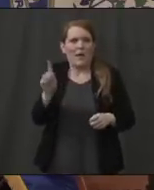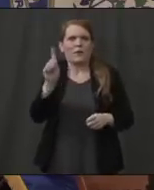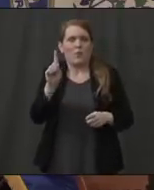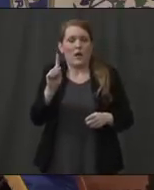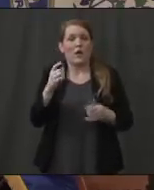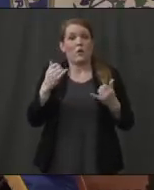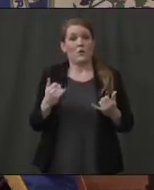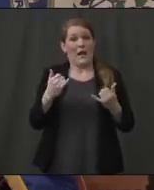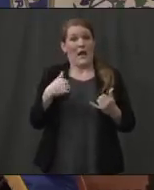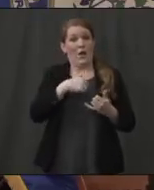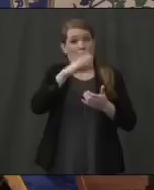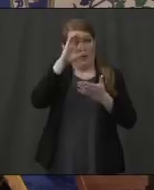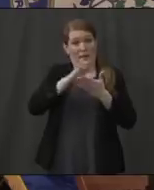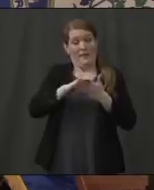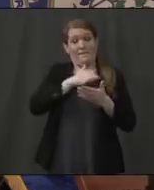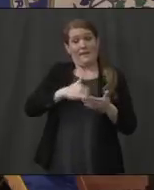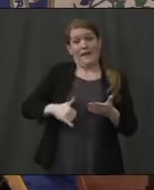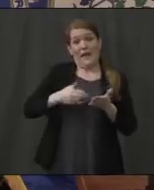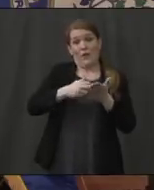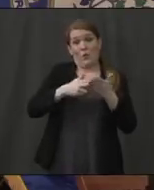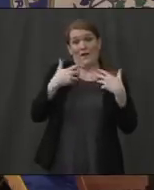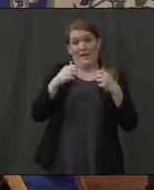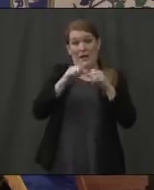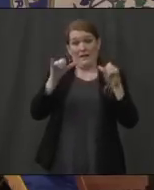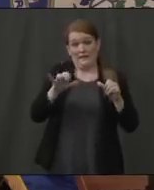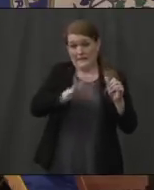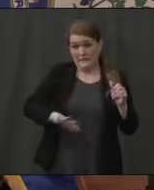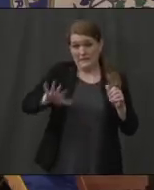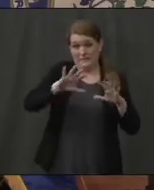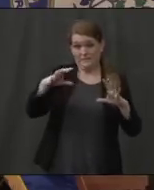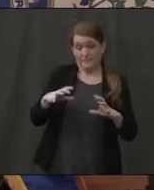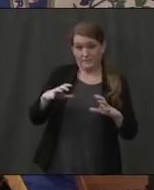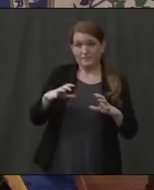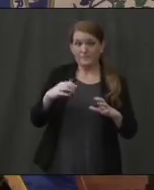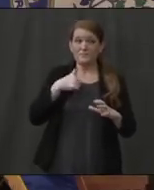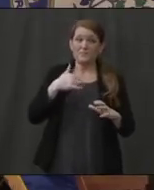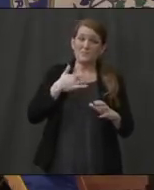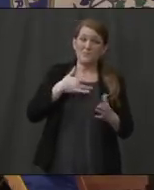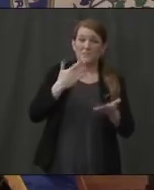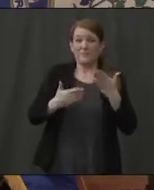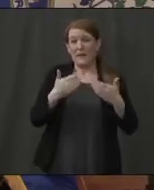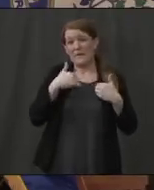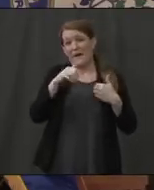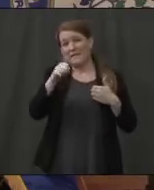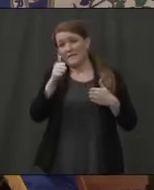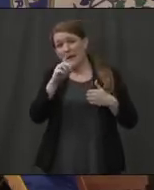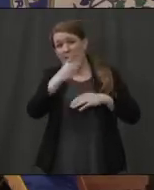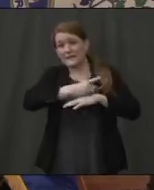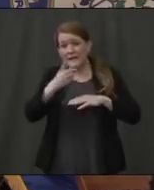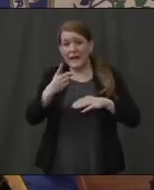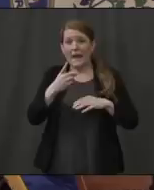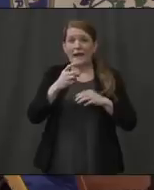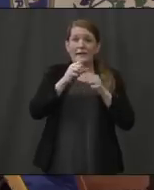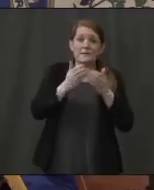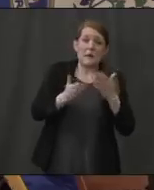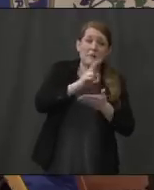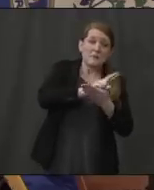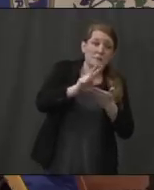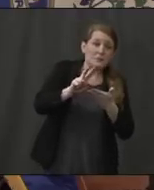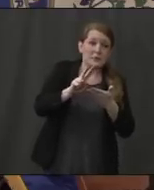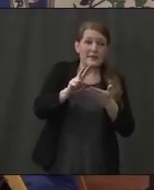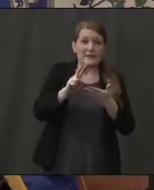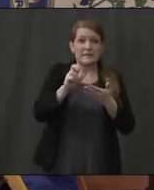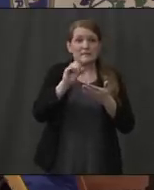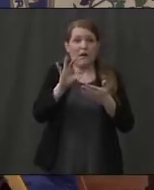health system, across the health system, we have probably 10 days to 2 weeks of supply based on a